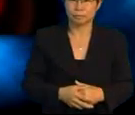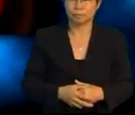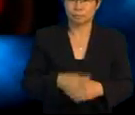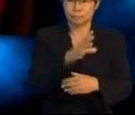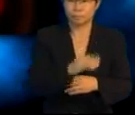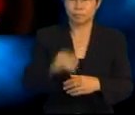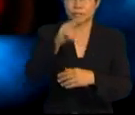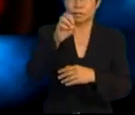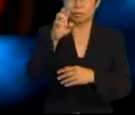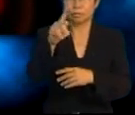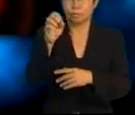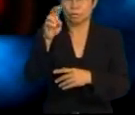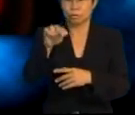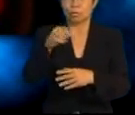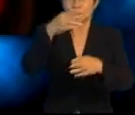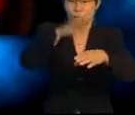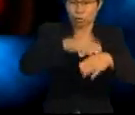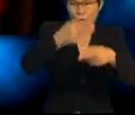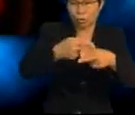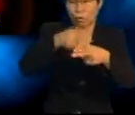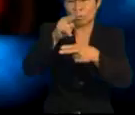and neutral particles called neutrons.